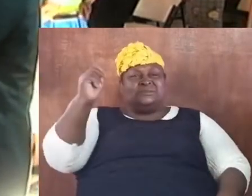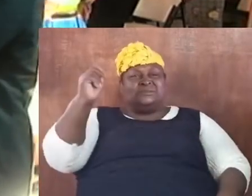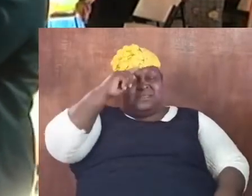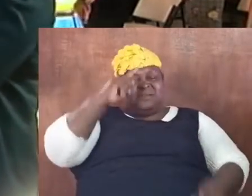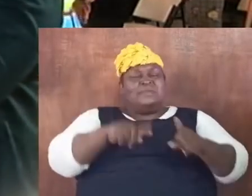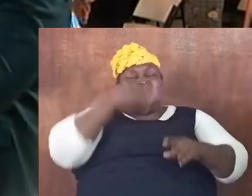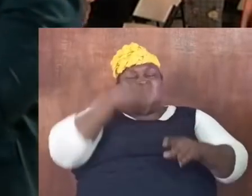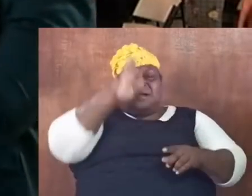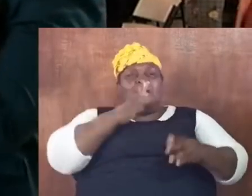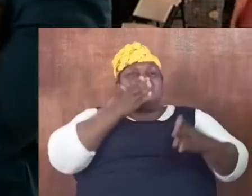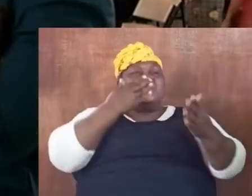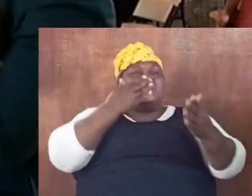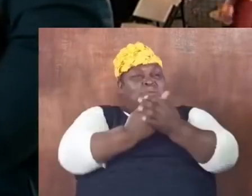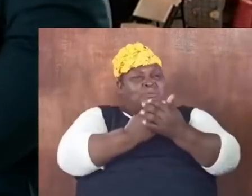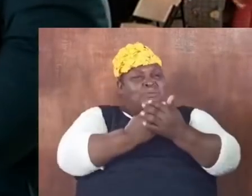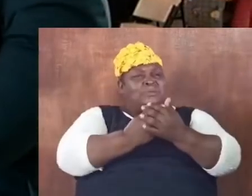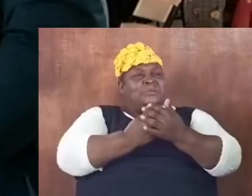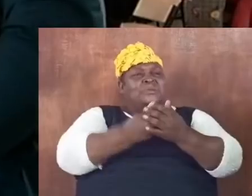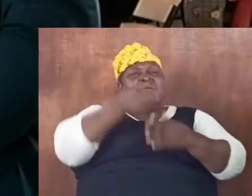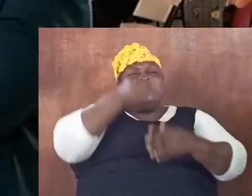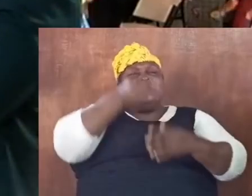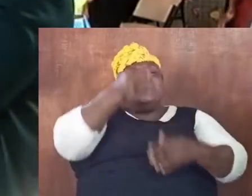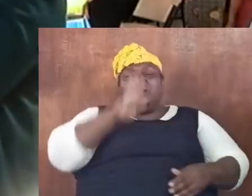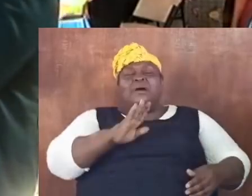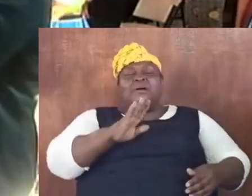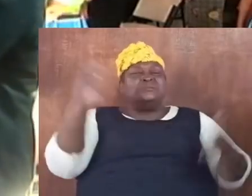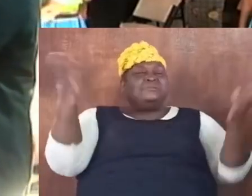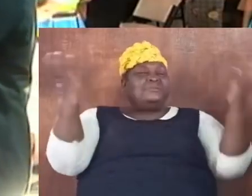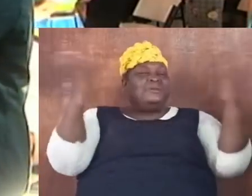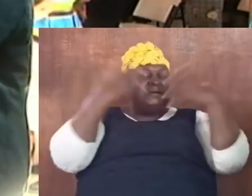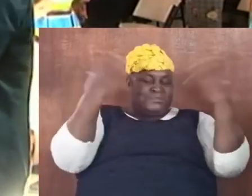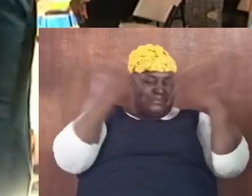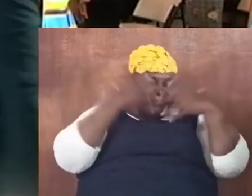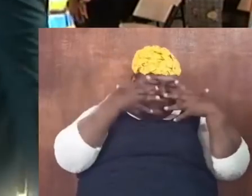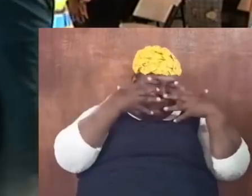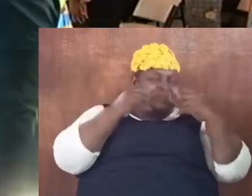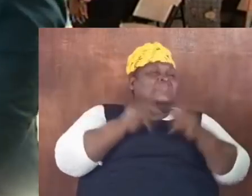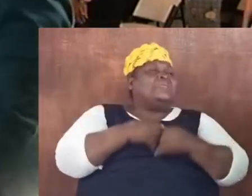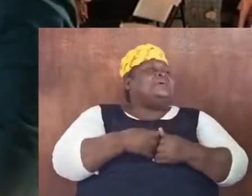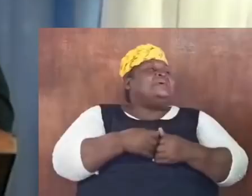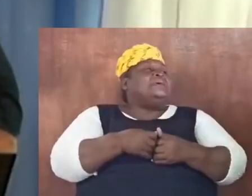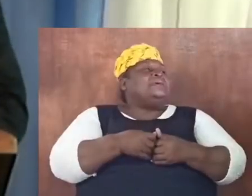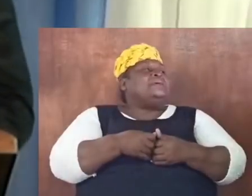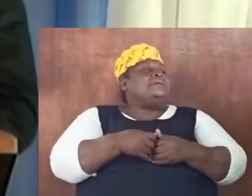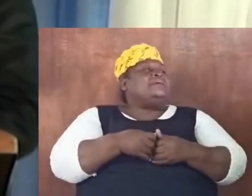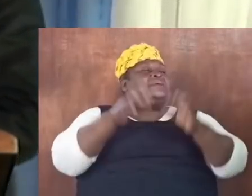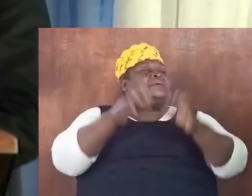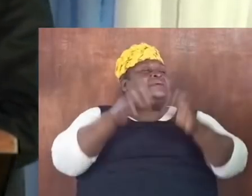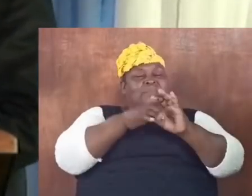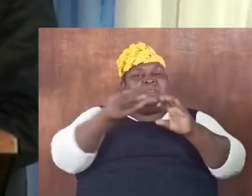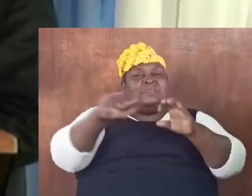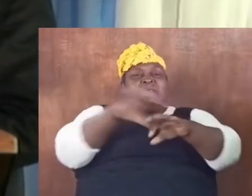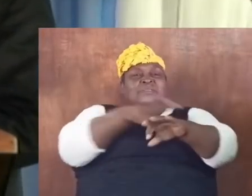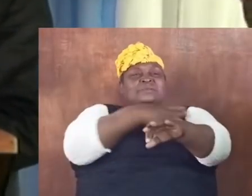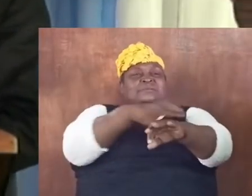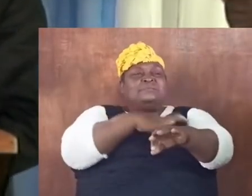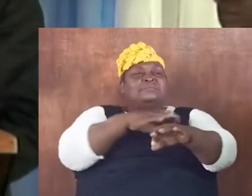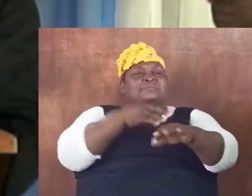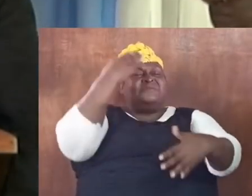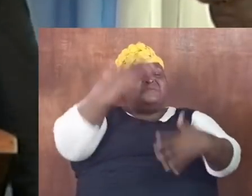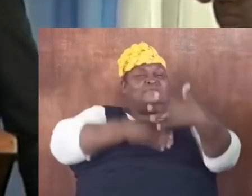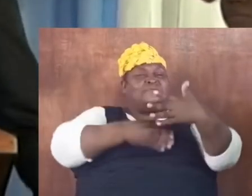good. God is absolutely awesome. Let us join in this chorus before we are